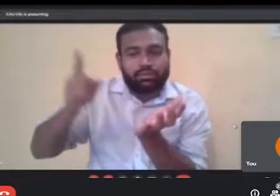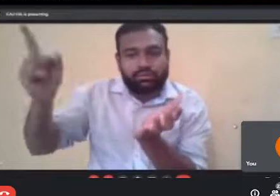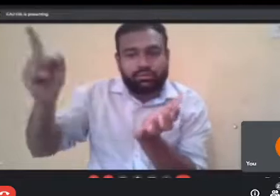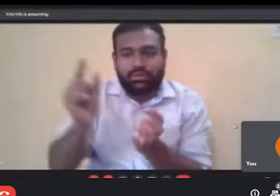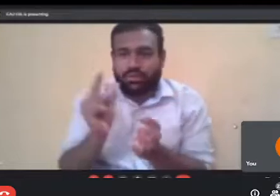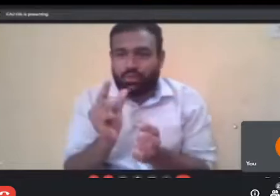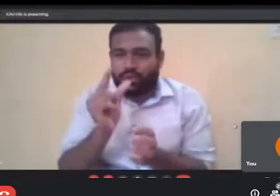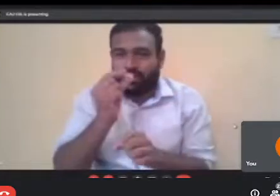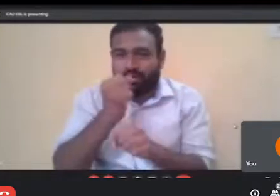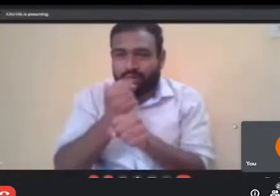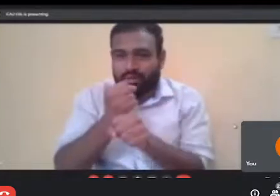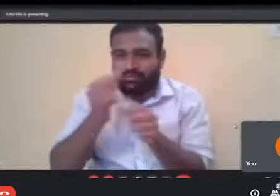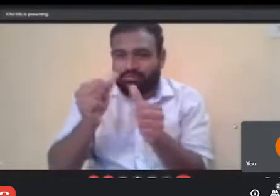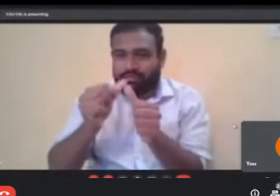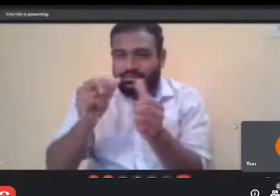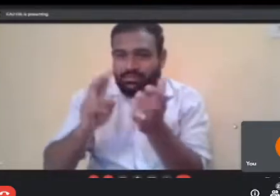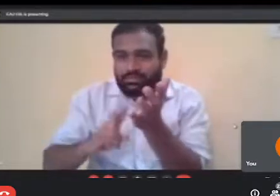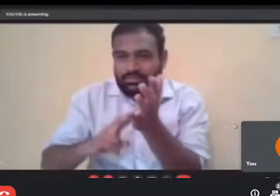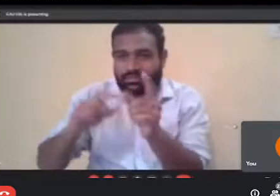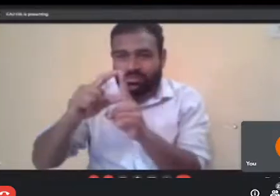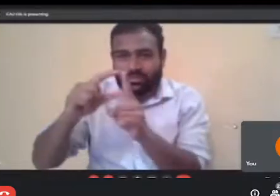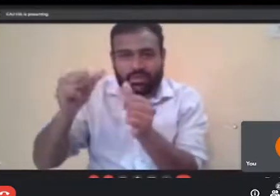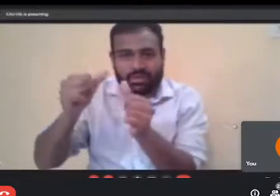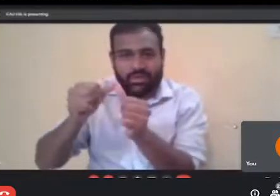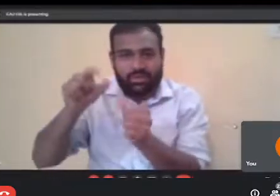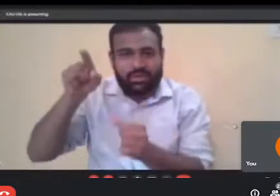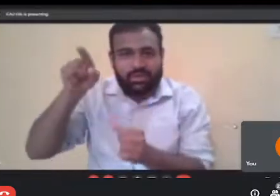and also in rules.